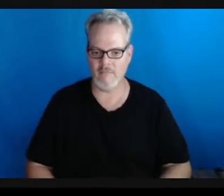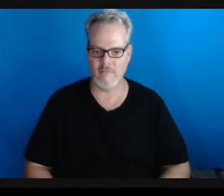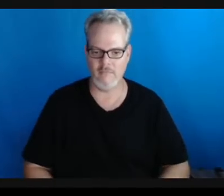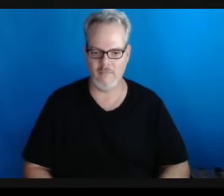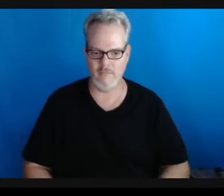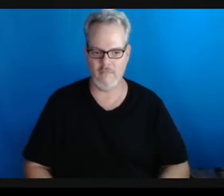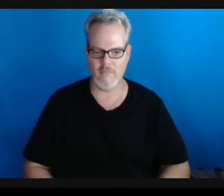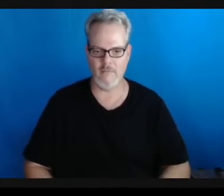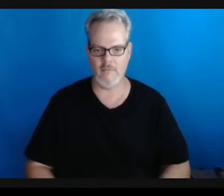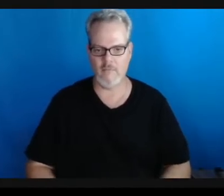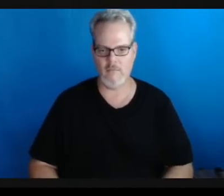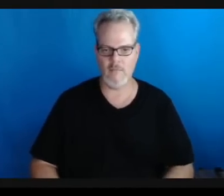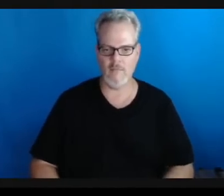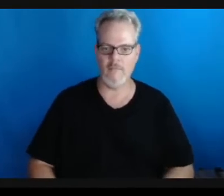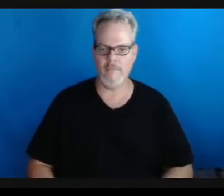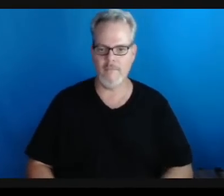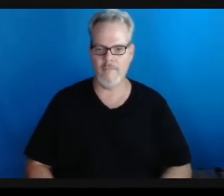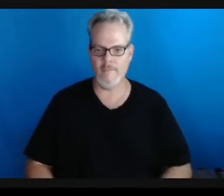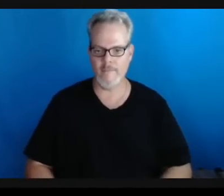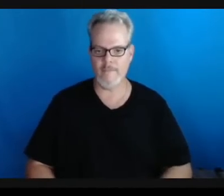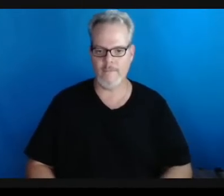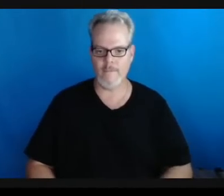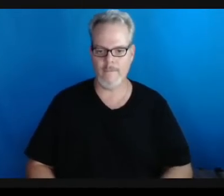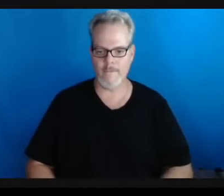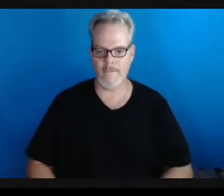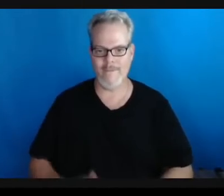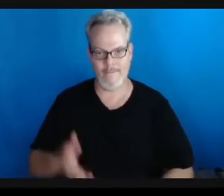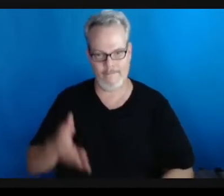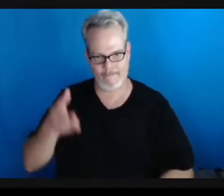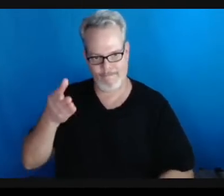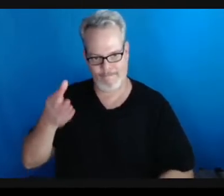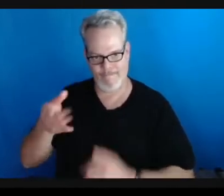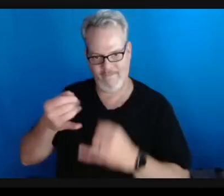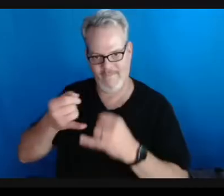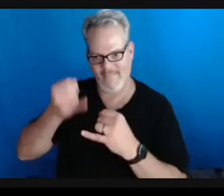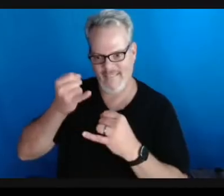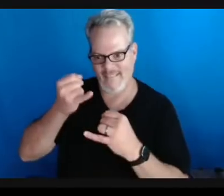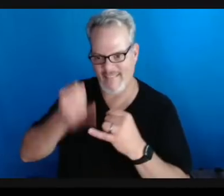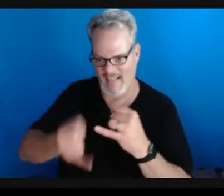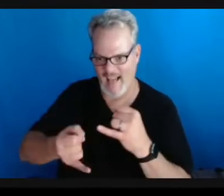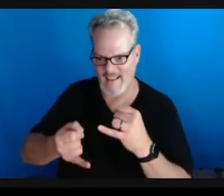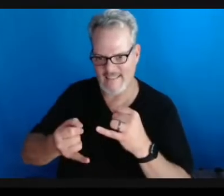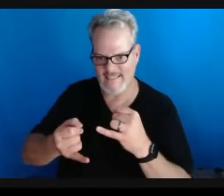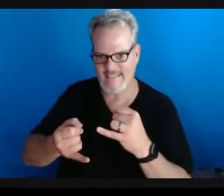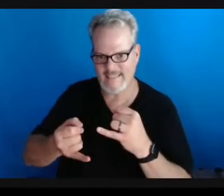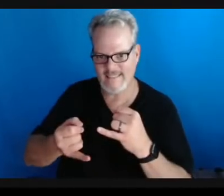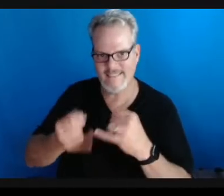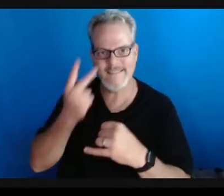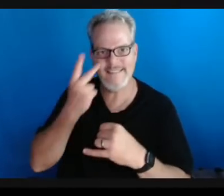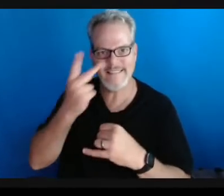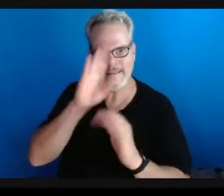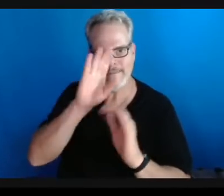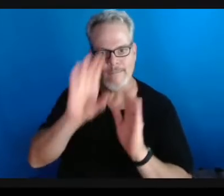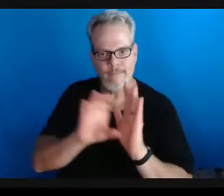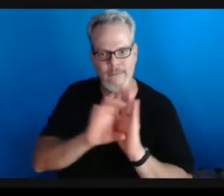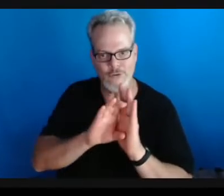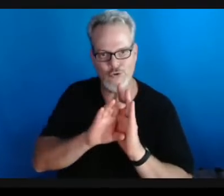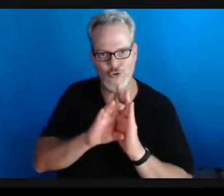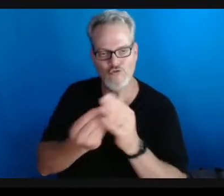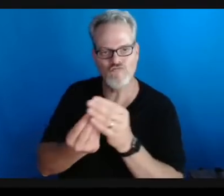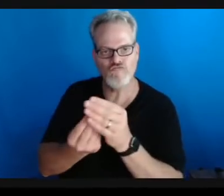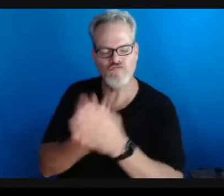And here, the last image, I think, yeah, last image here of the set of that fountain from the north